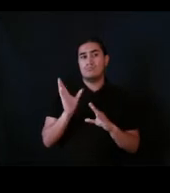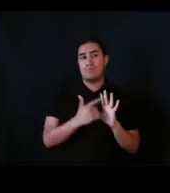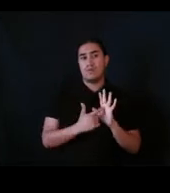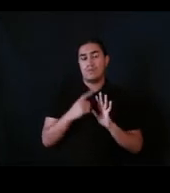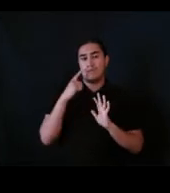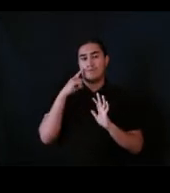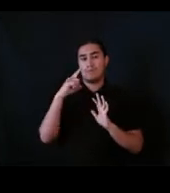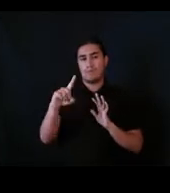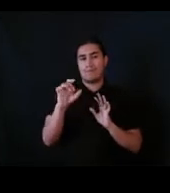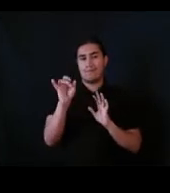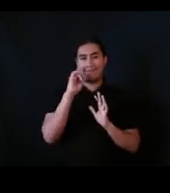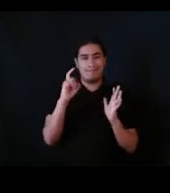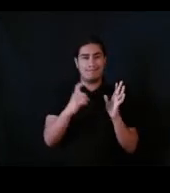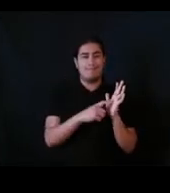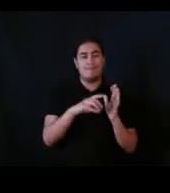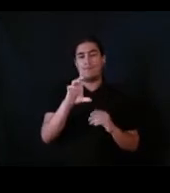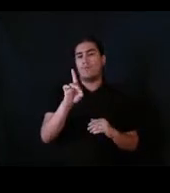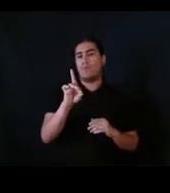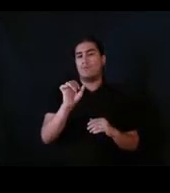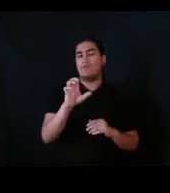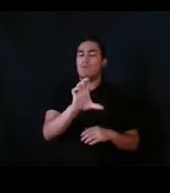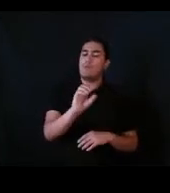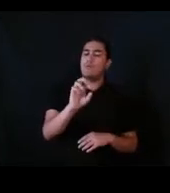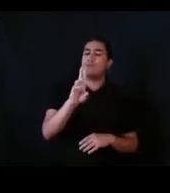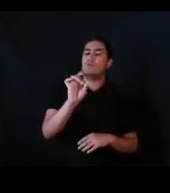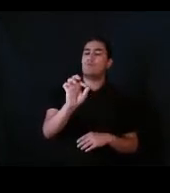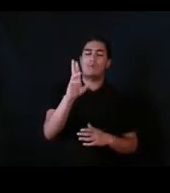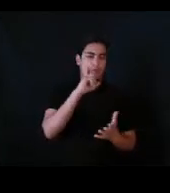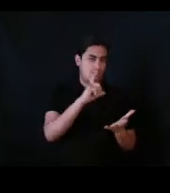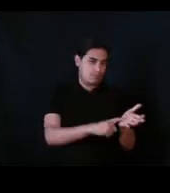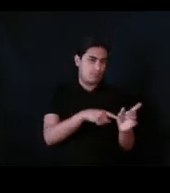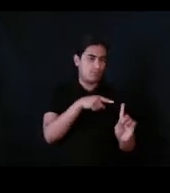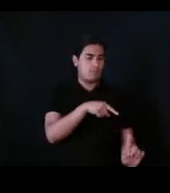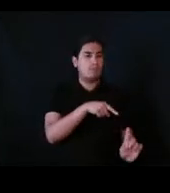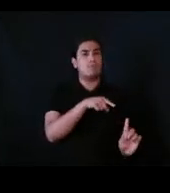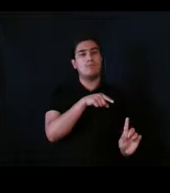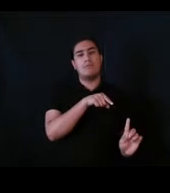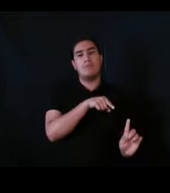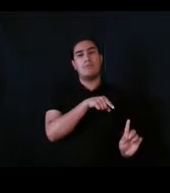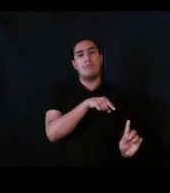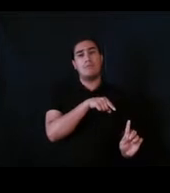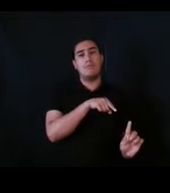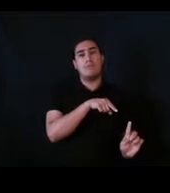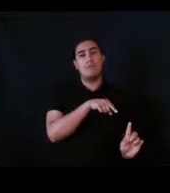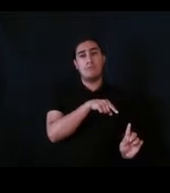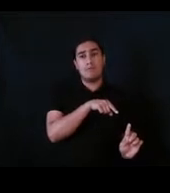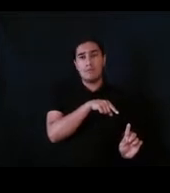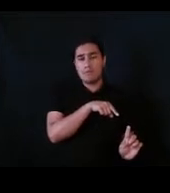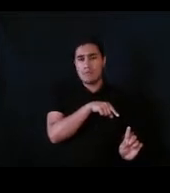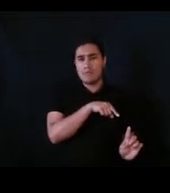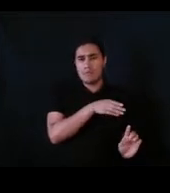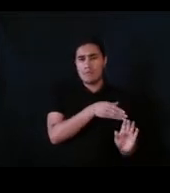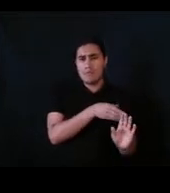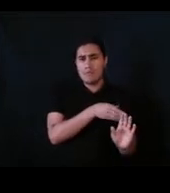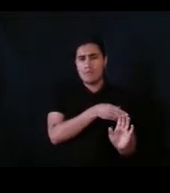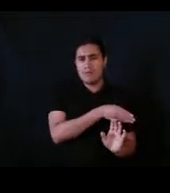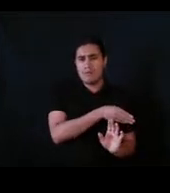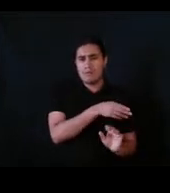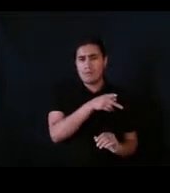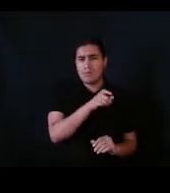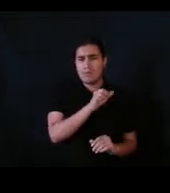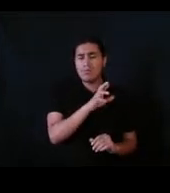about identifying corridors one is identifying corridors that are priority freight corridors that need